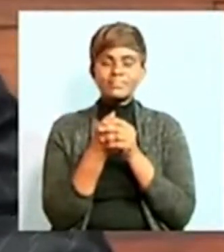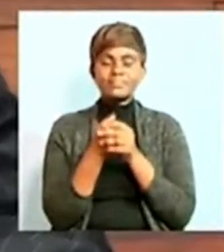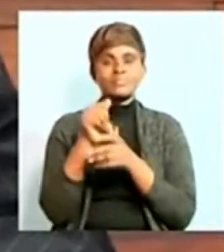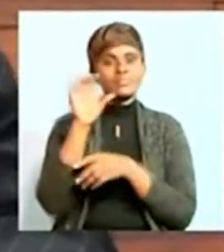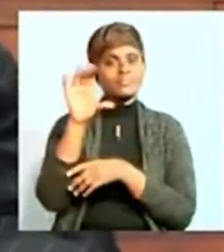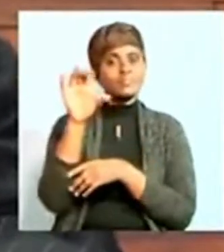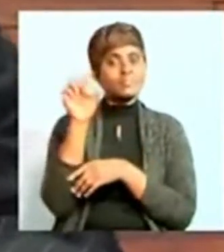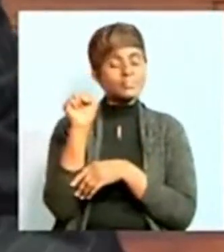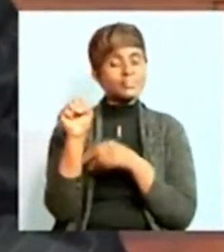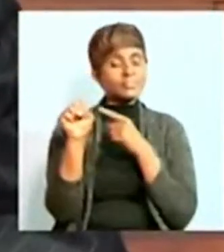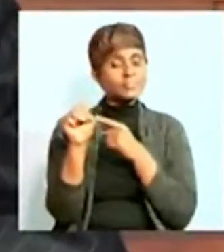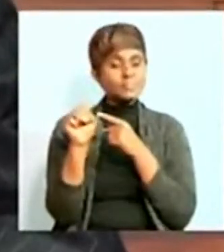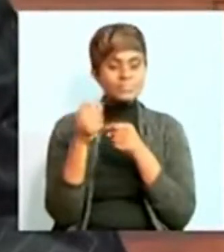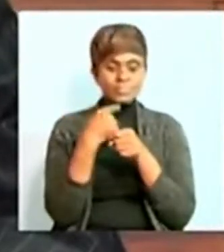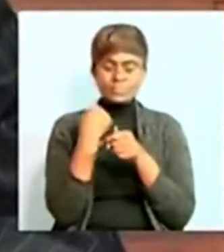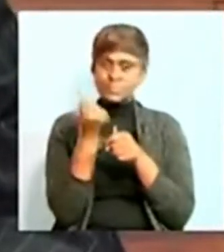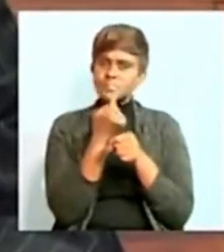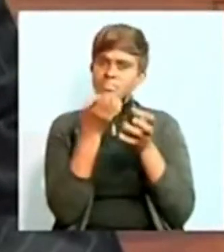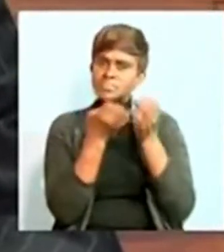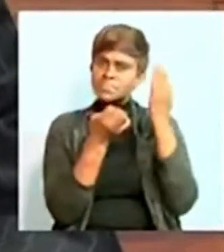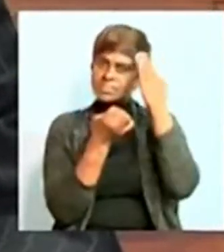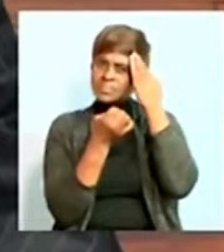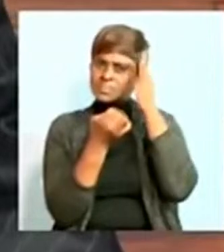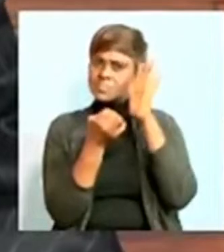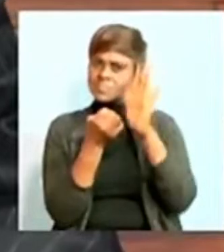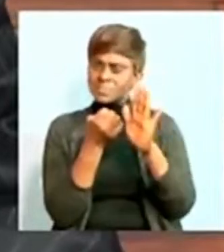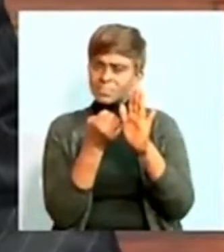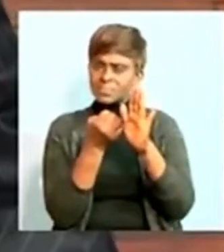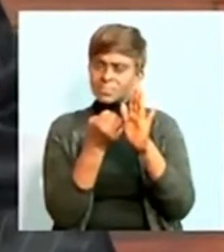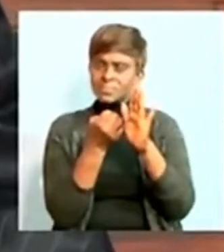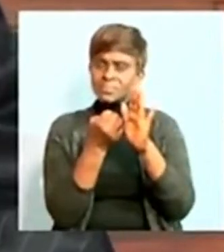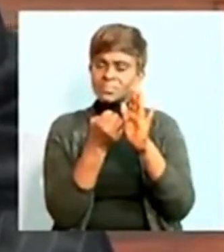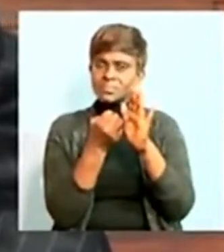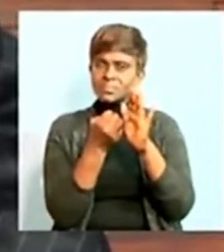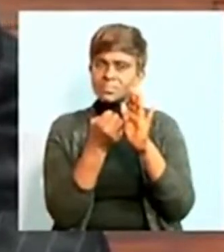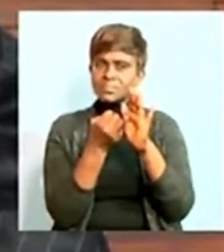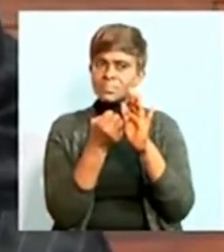Yes, I would like to find out.